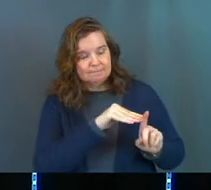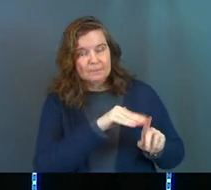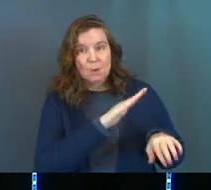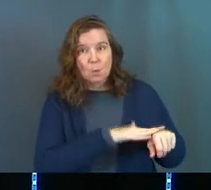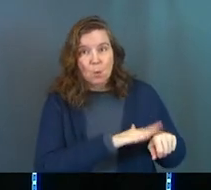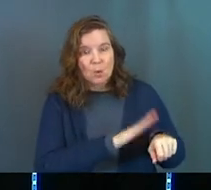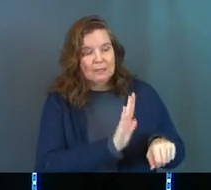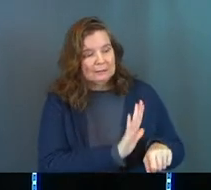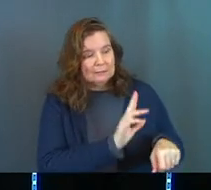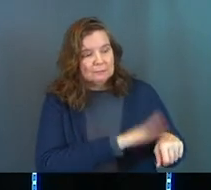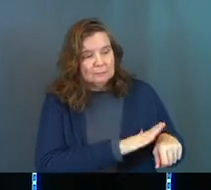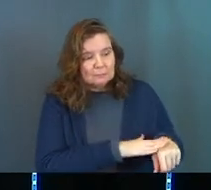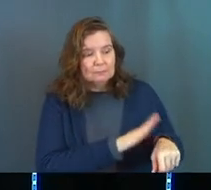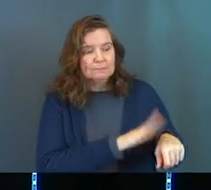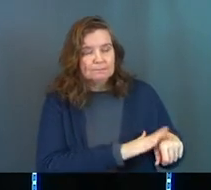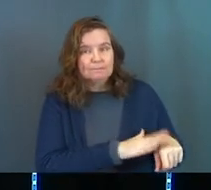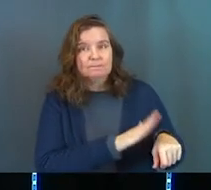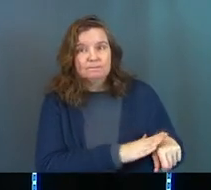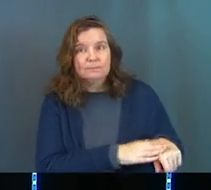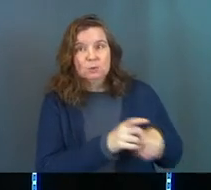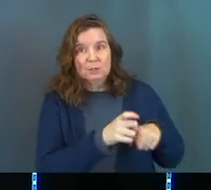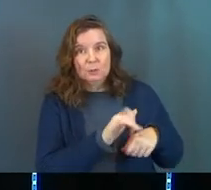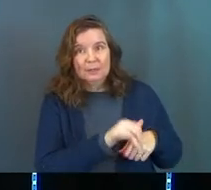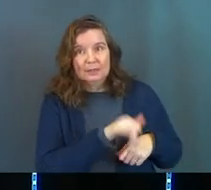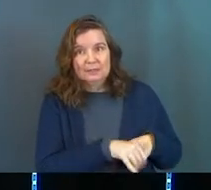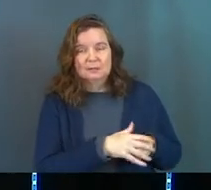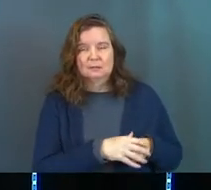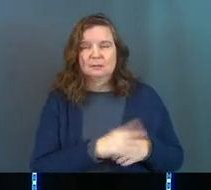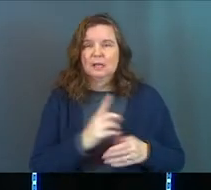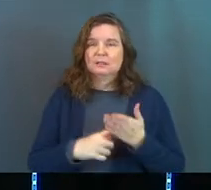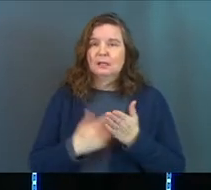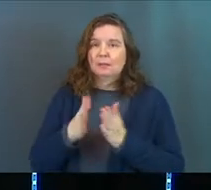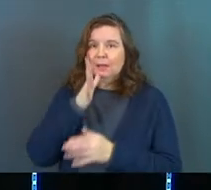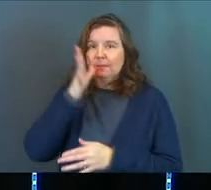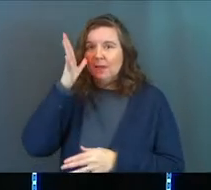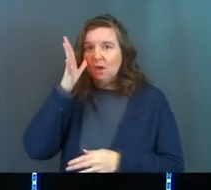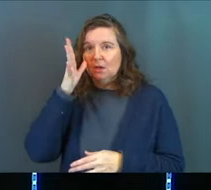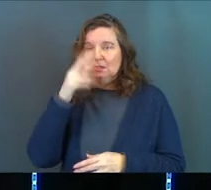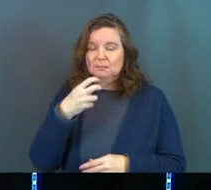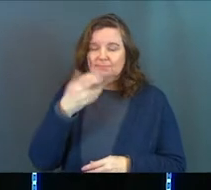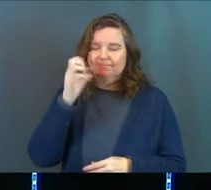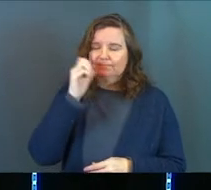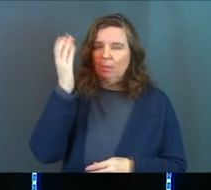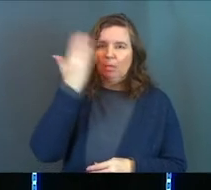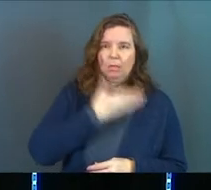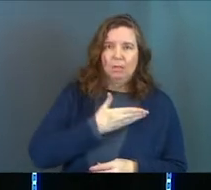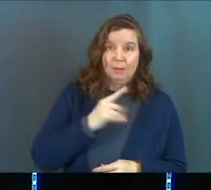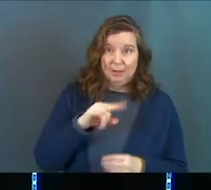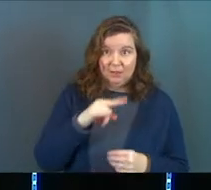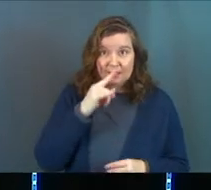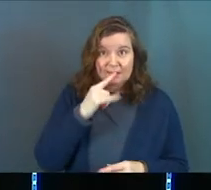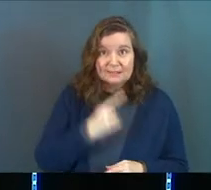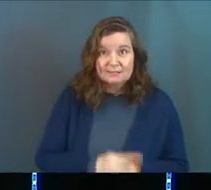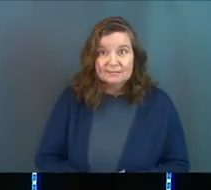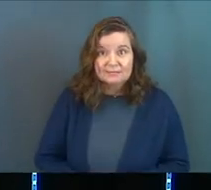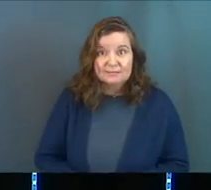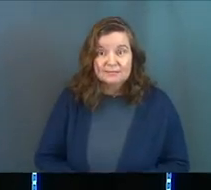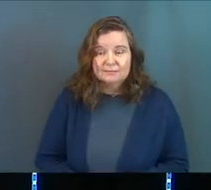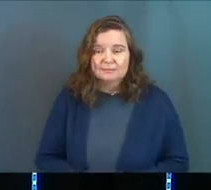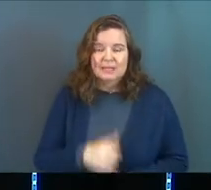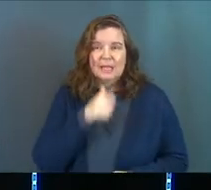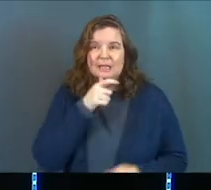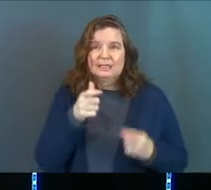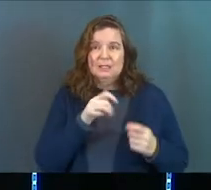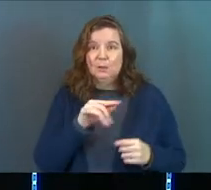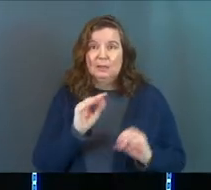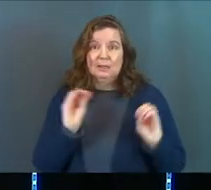him, you got to deal with this. You got to deal with this. And sometimes parents are a little blind about their kids, are we not? And he didn't